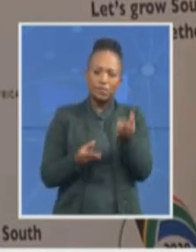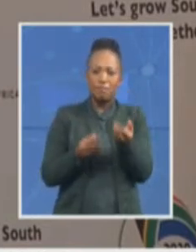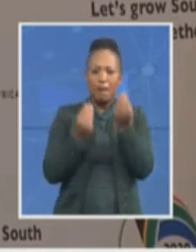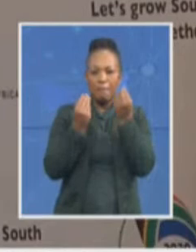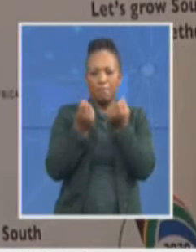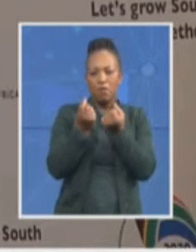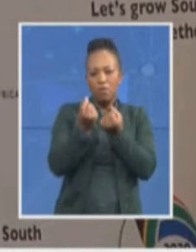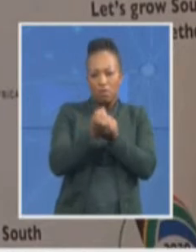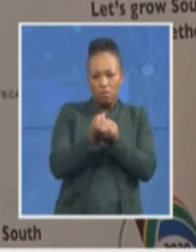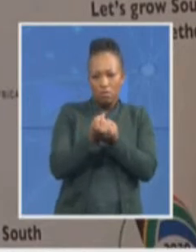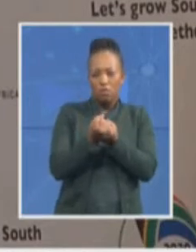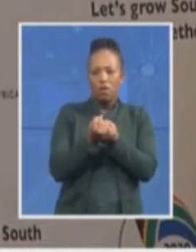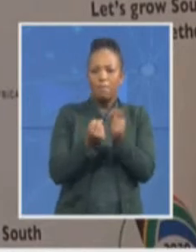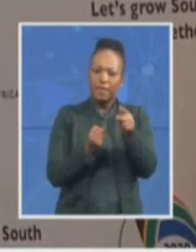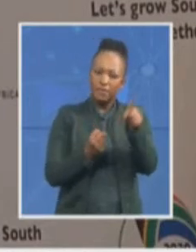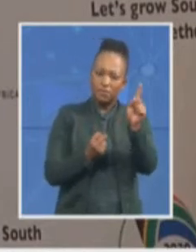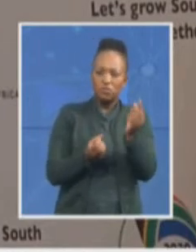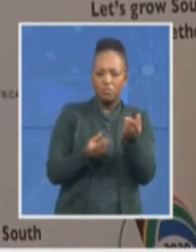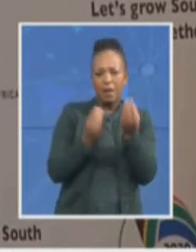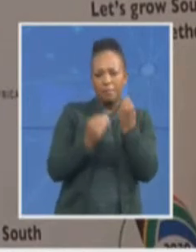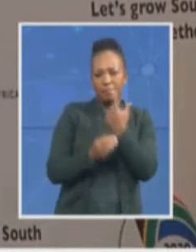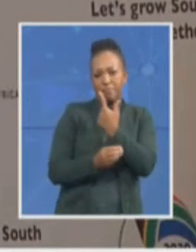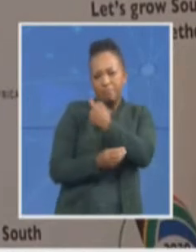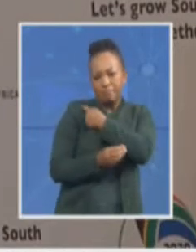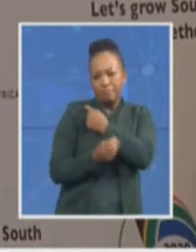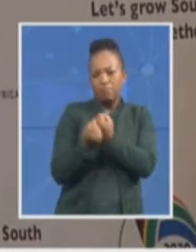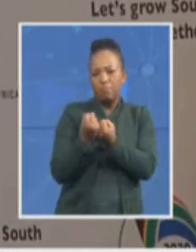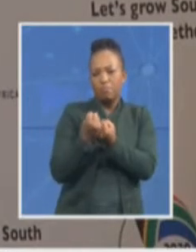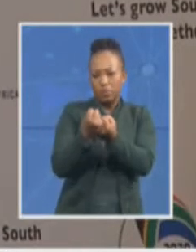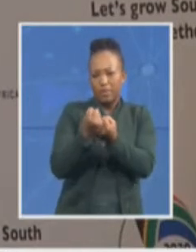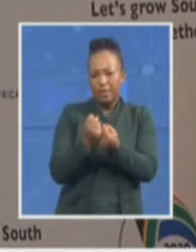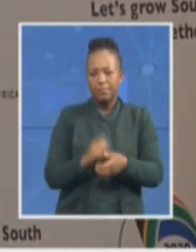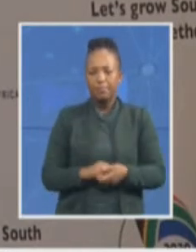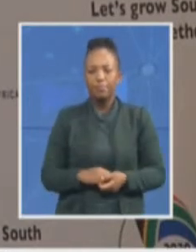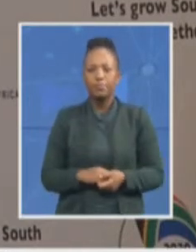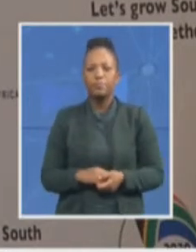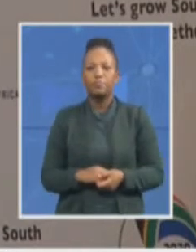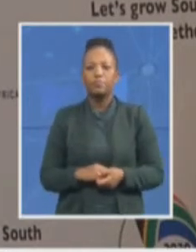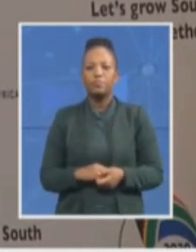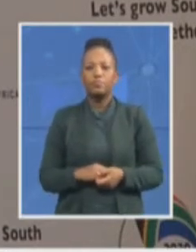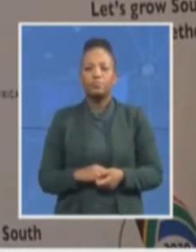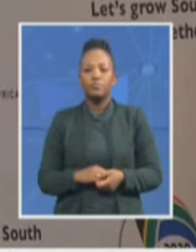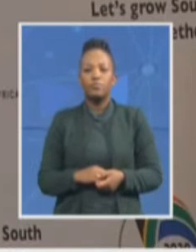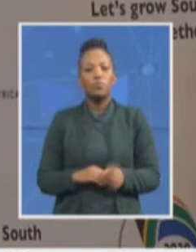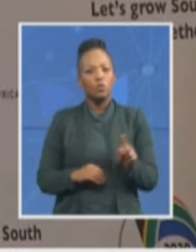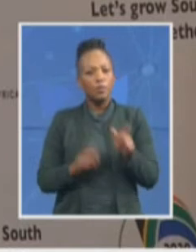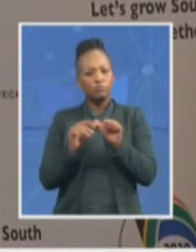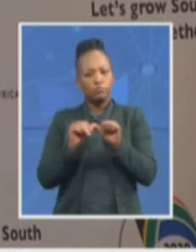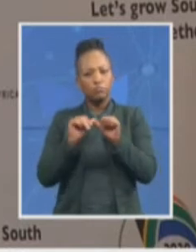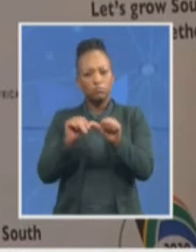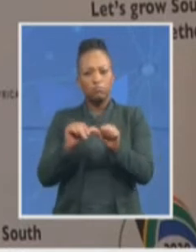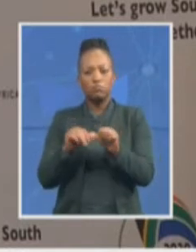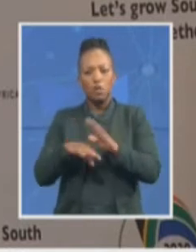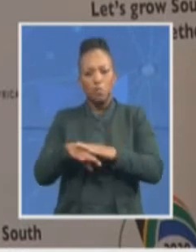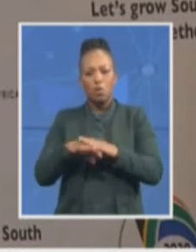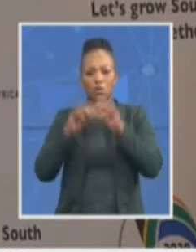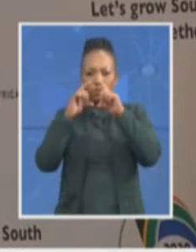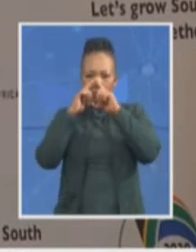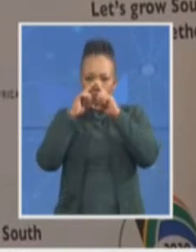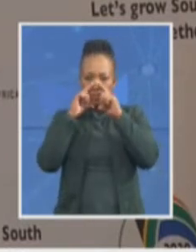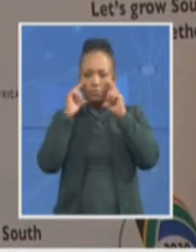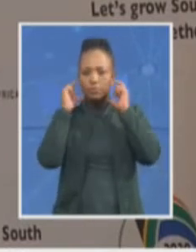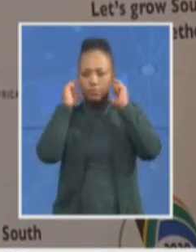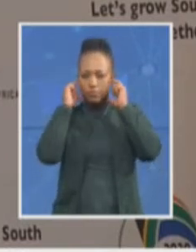possible. We must also continue to wear masks that cover both the mouth and the nose, wash